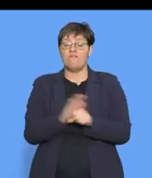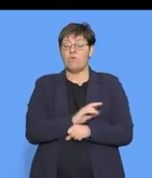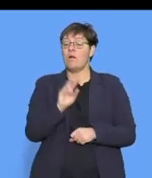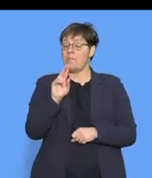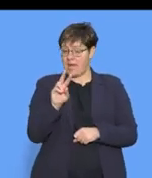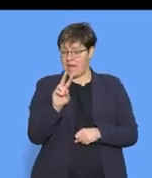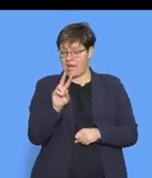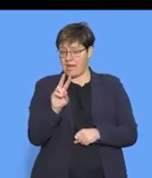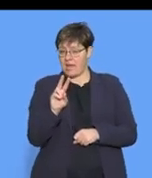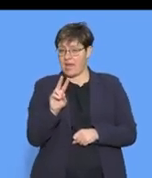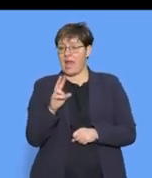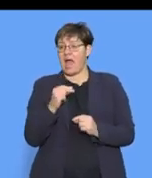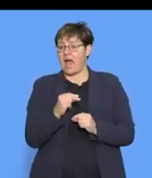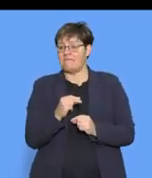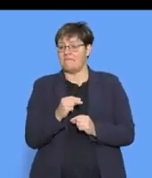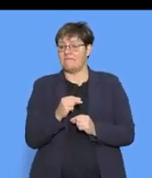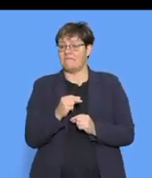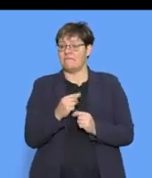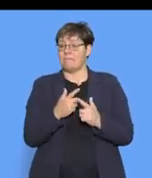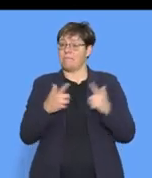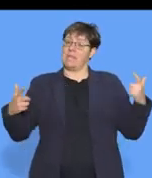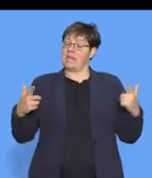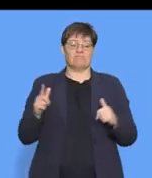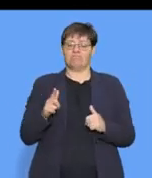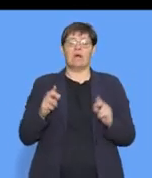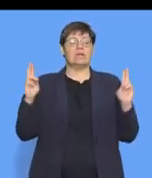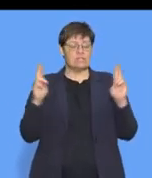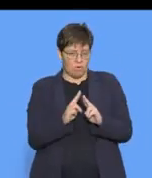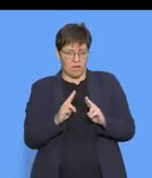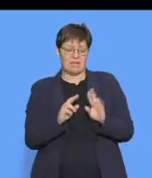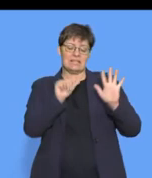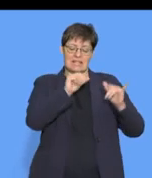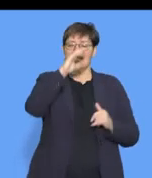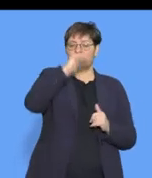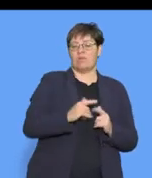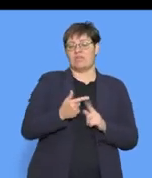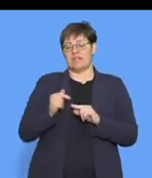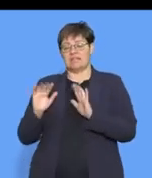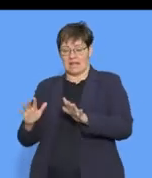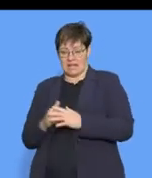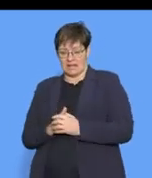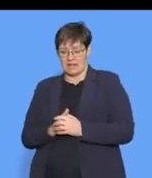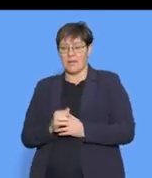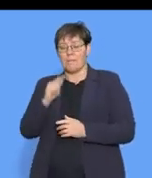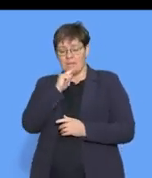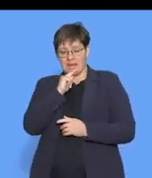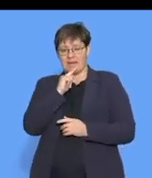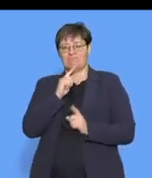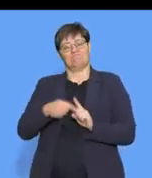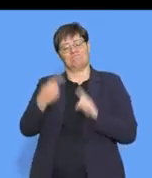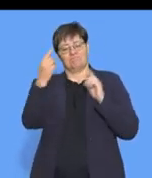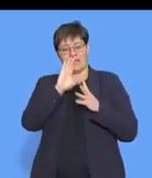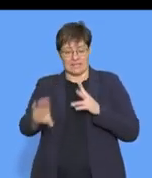given contains the smaller of the two sides. 6 is smaller than 10, and so we will have the ambiguous case.